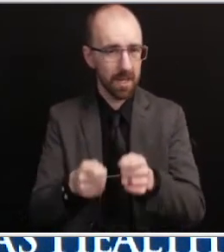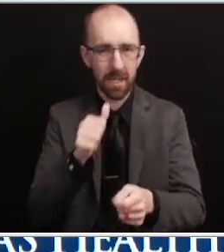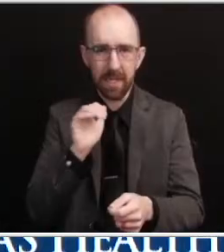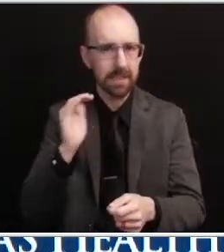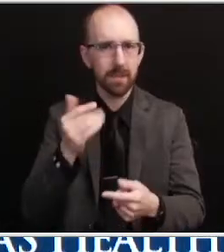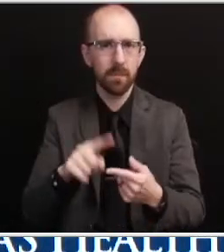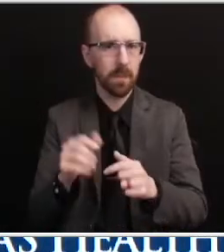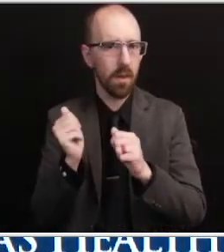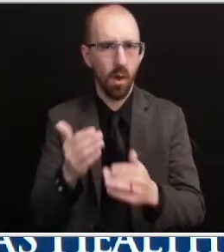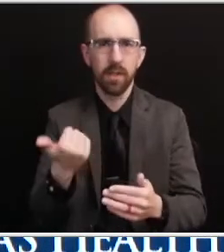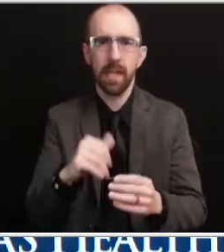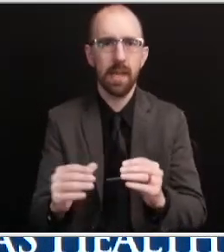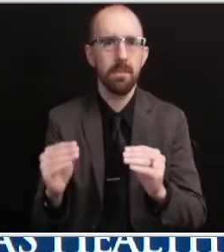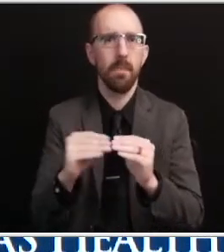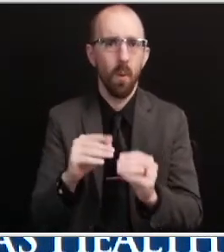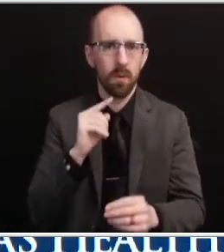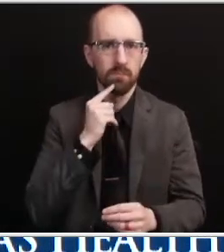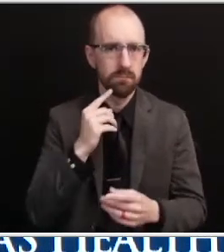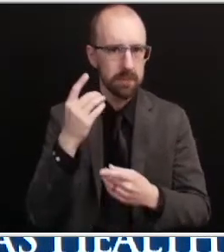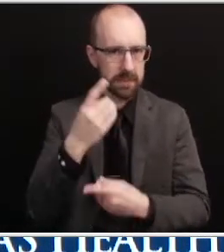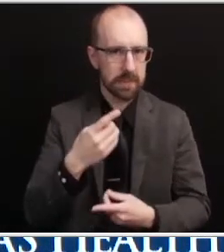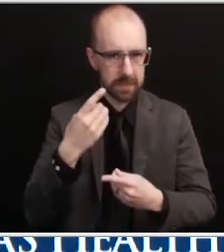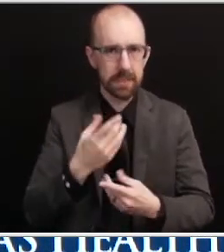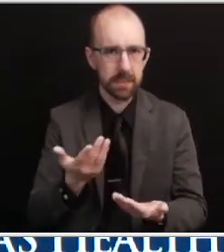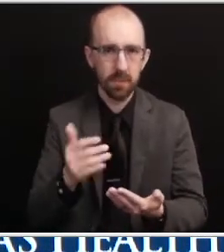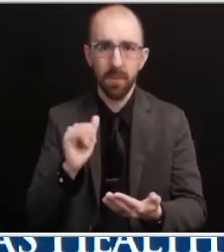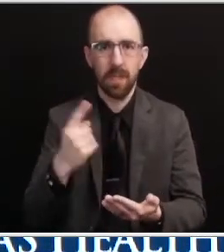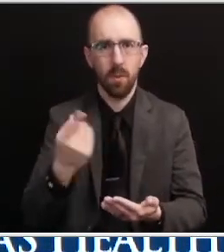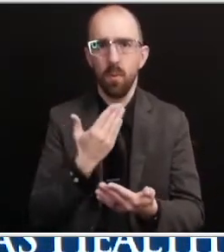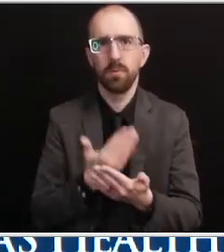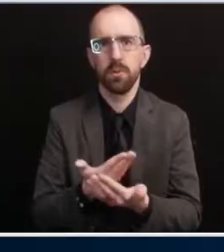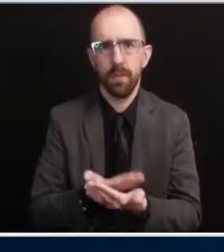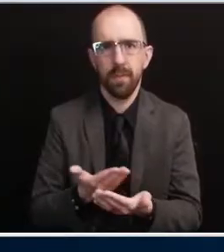any more severe disease. So that is always a good thing.